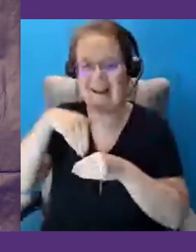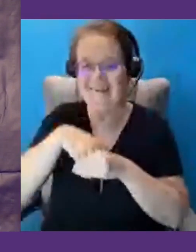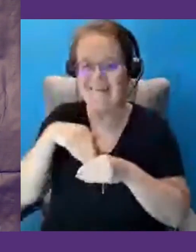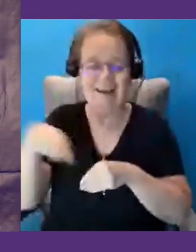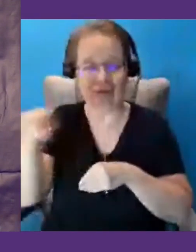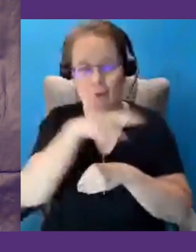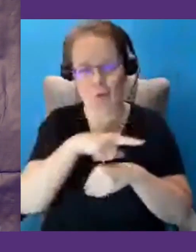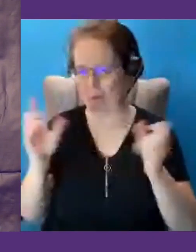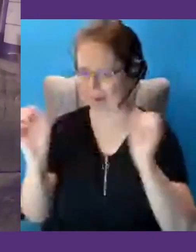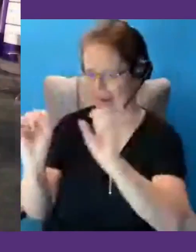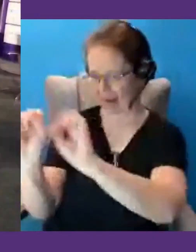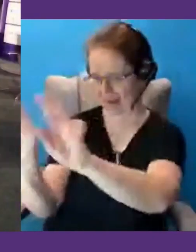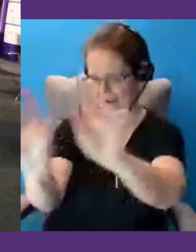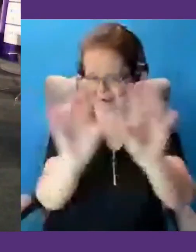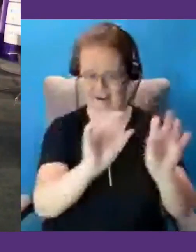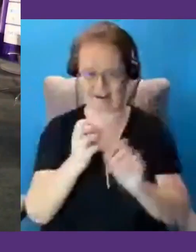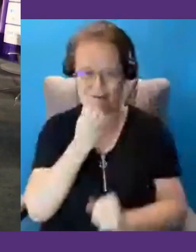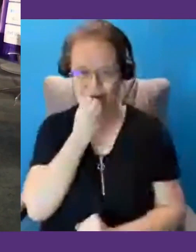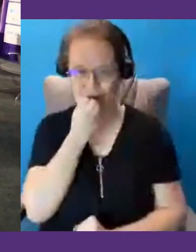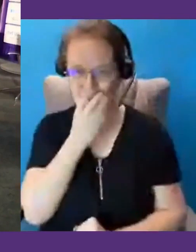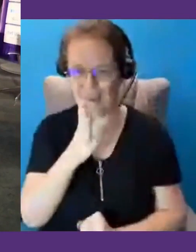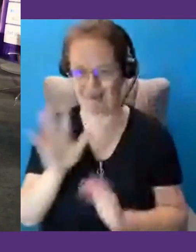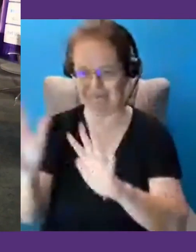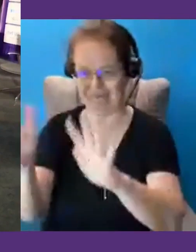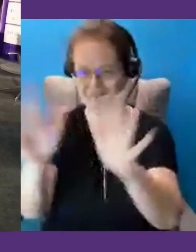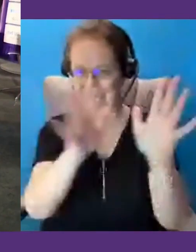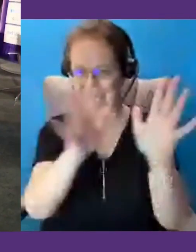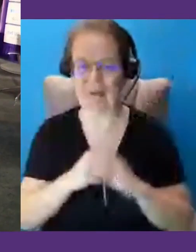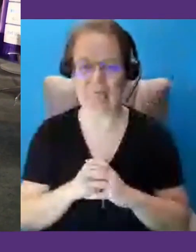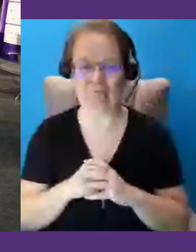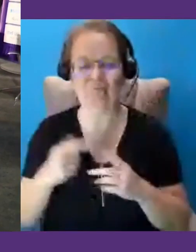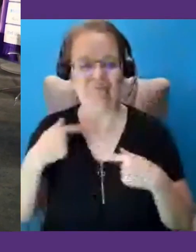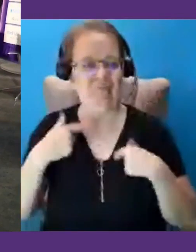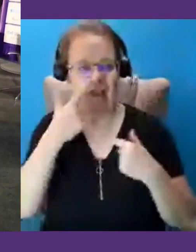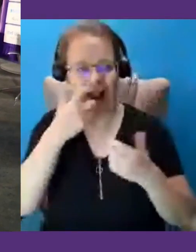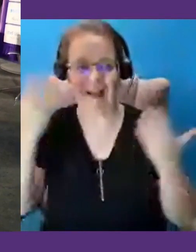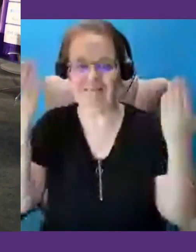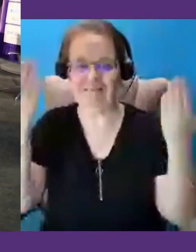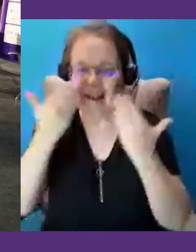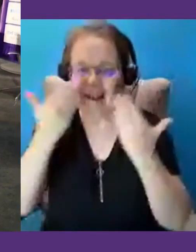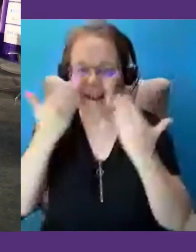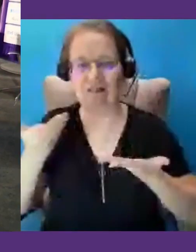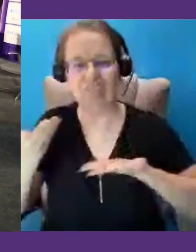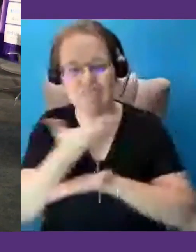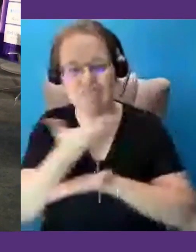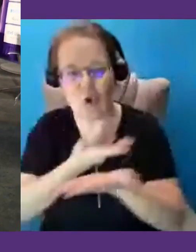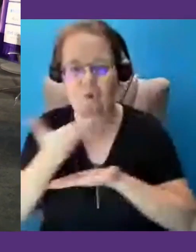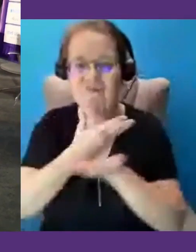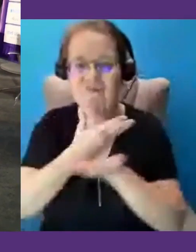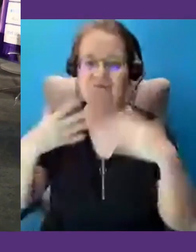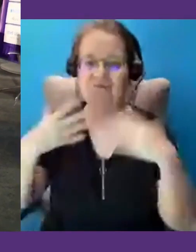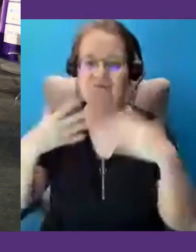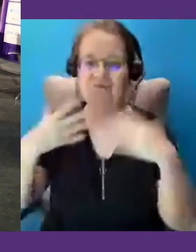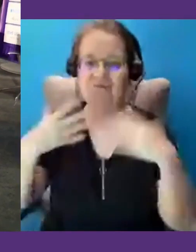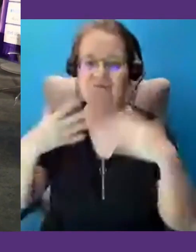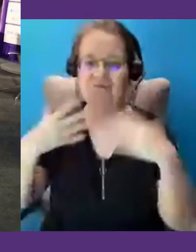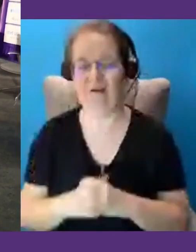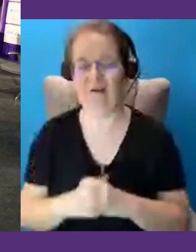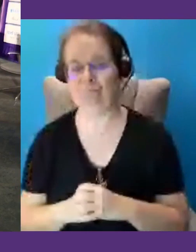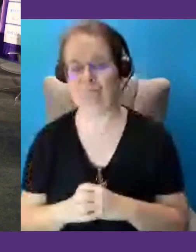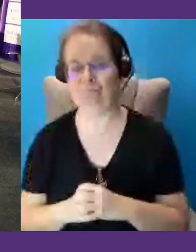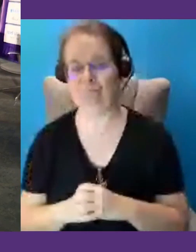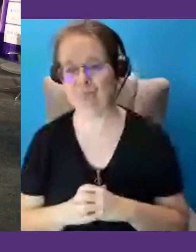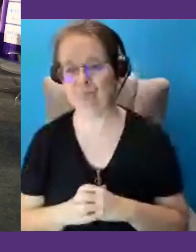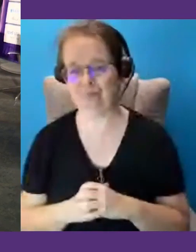as we look forward to an evening of conversation and learning. We're early into our ensuring